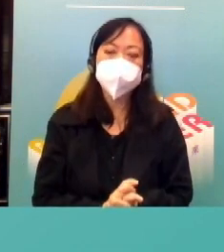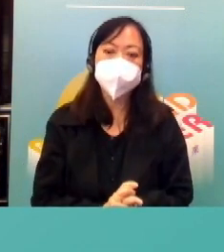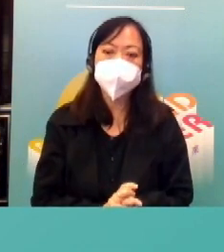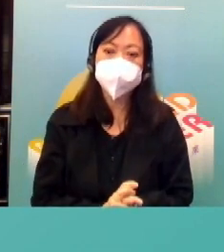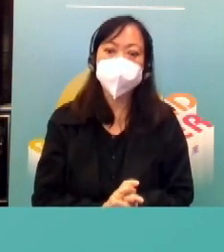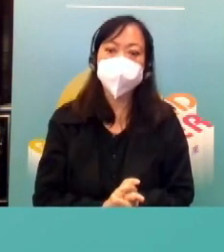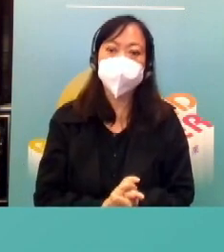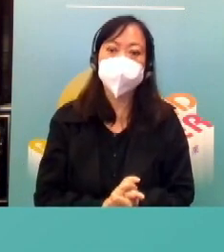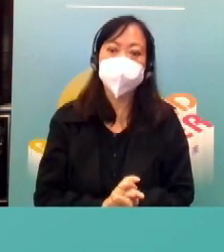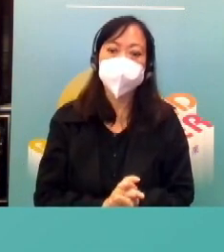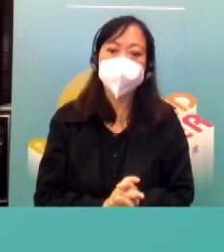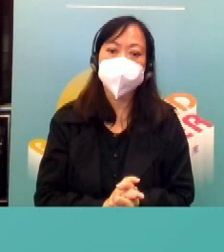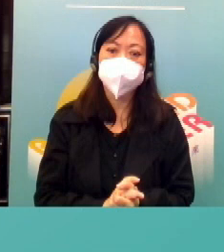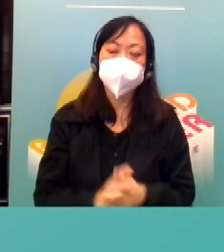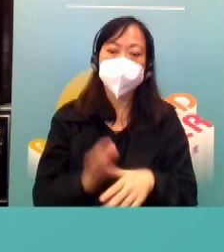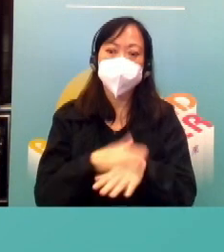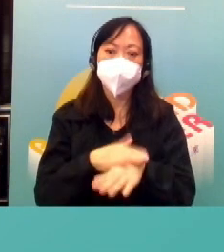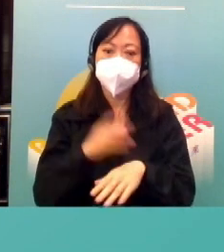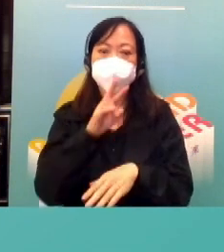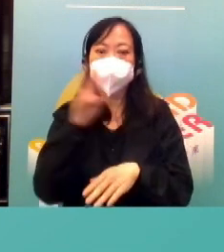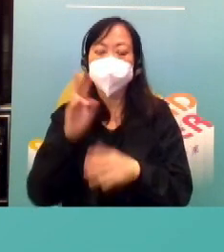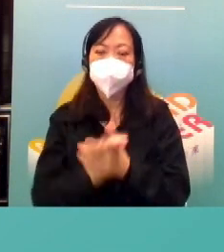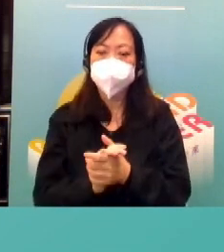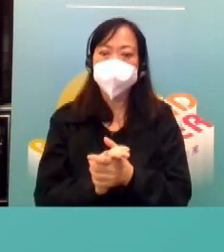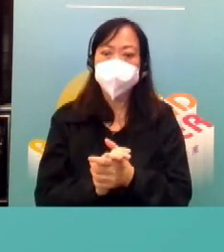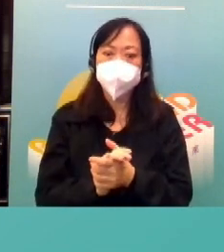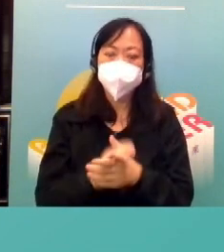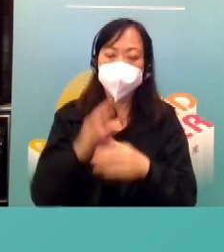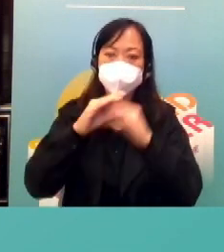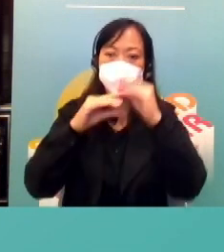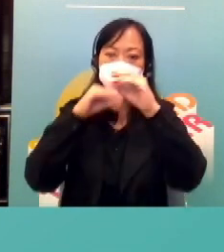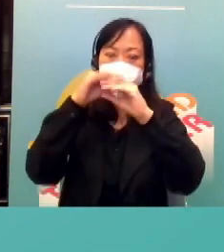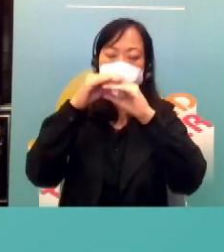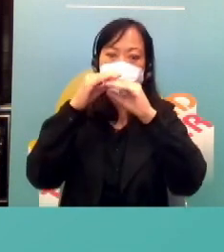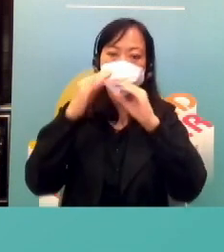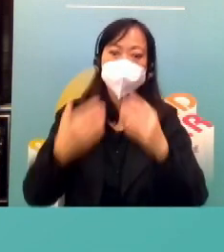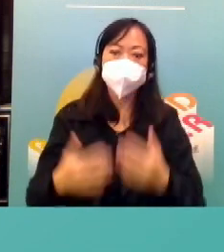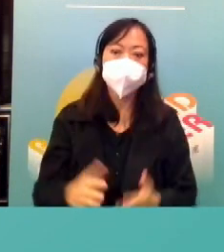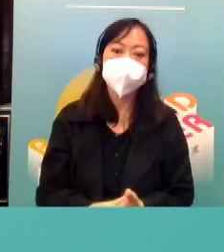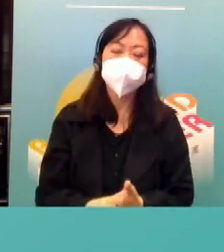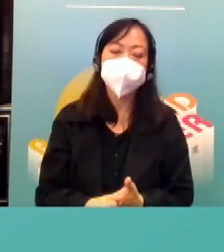we were able to, through the design, achieve a 50% emission reduction over a standard new build